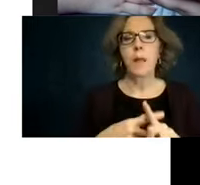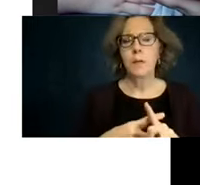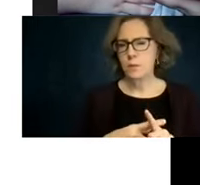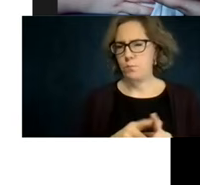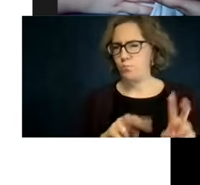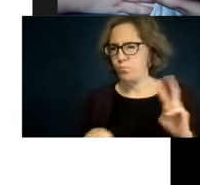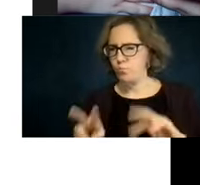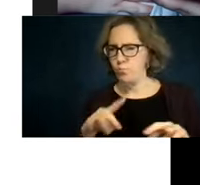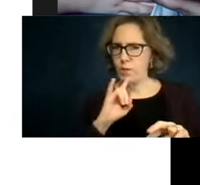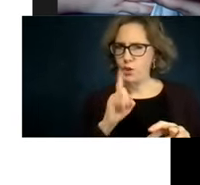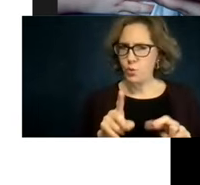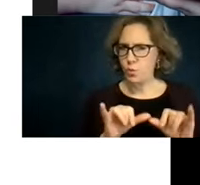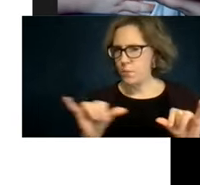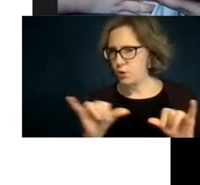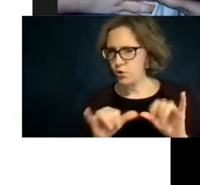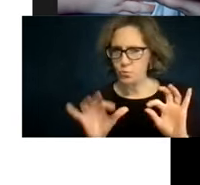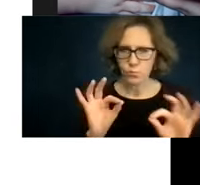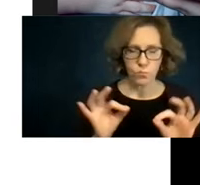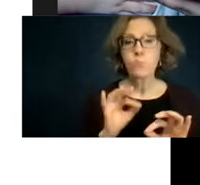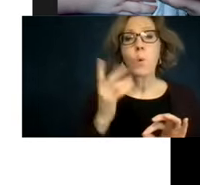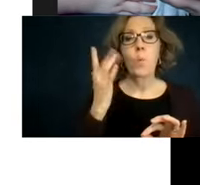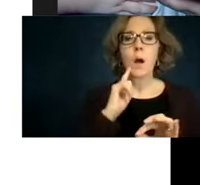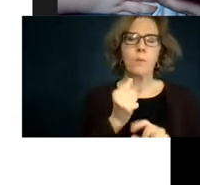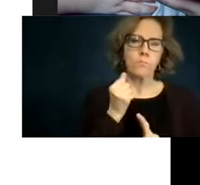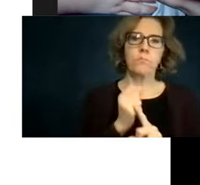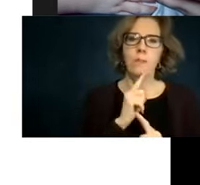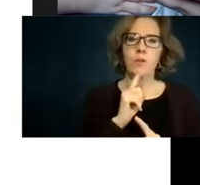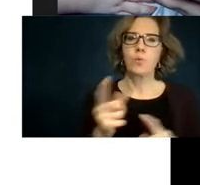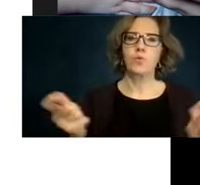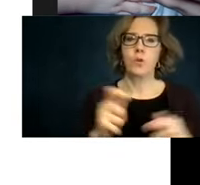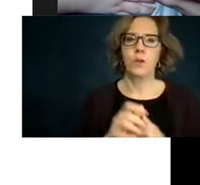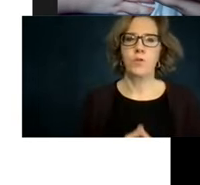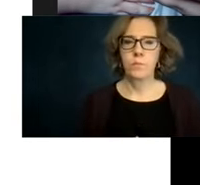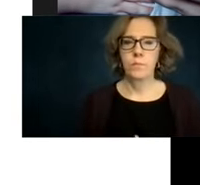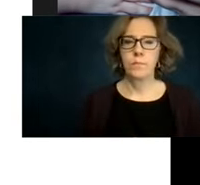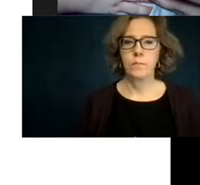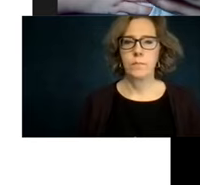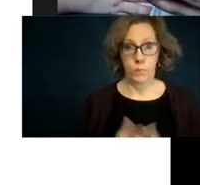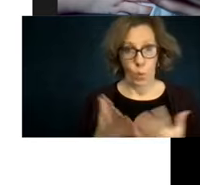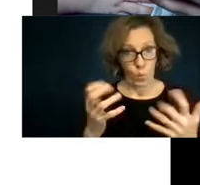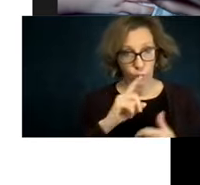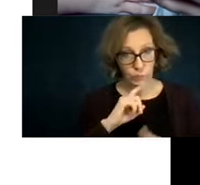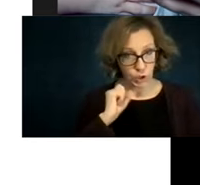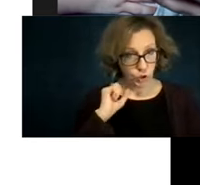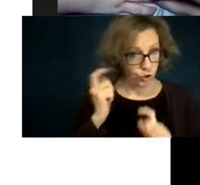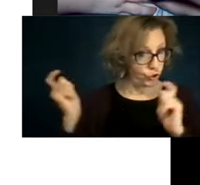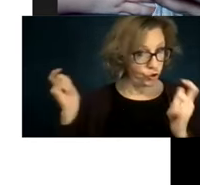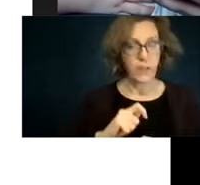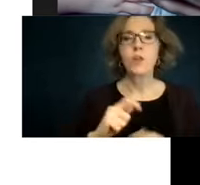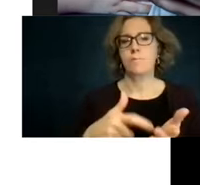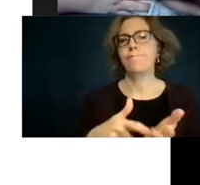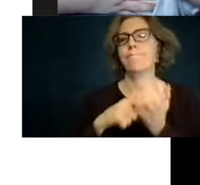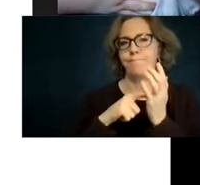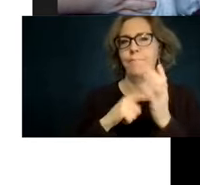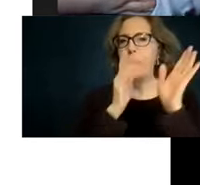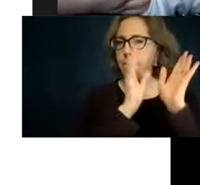create campaigns for change. Real change takes planning, collaboration, and